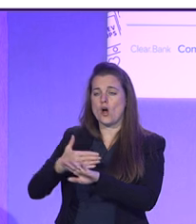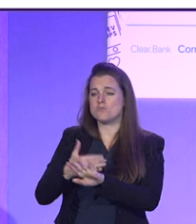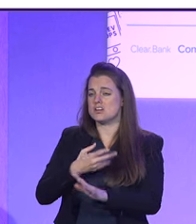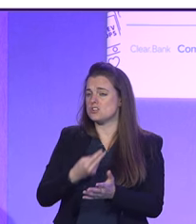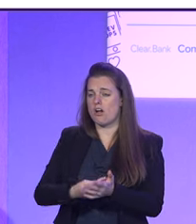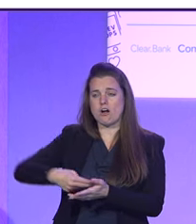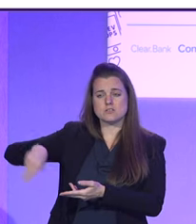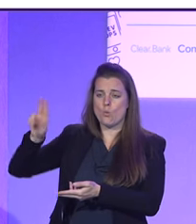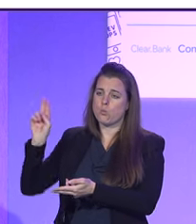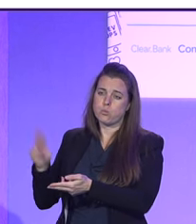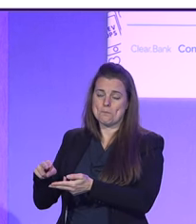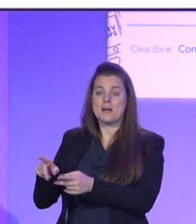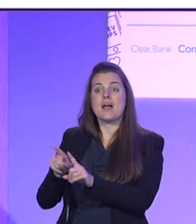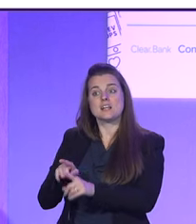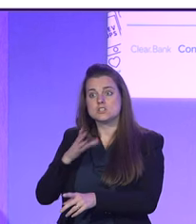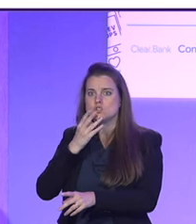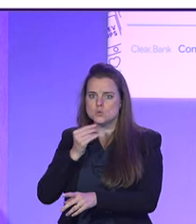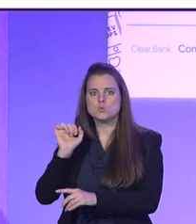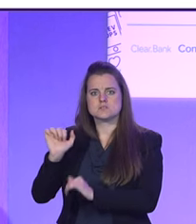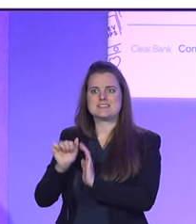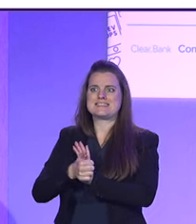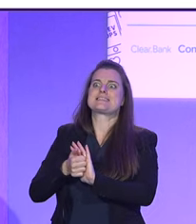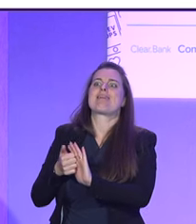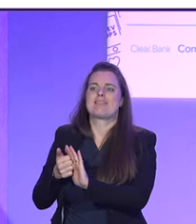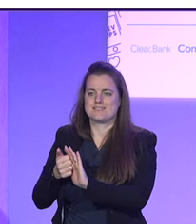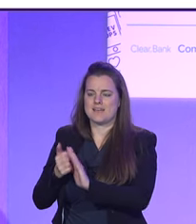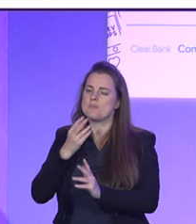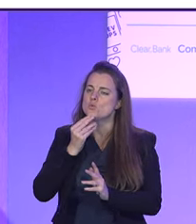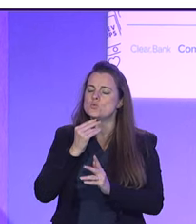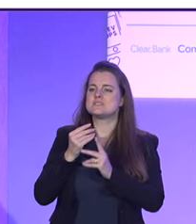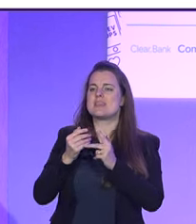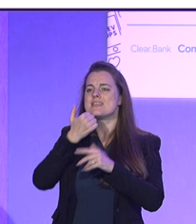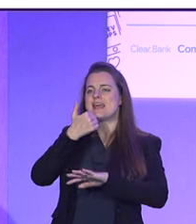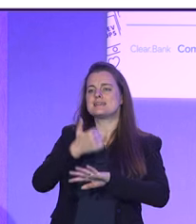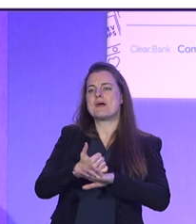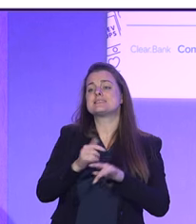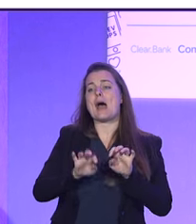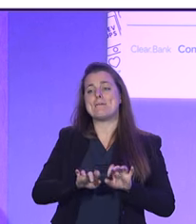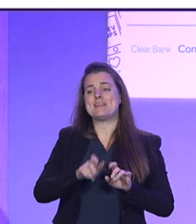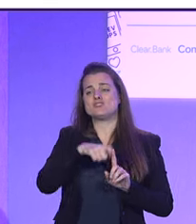and you can use those skills. You know, you can use your database administrators for